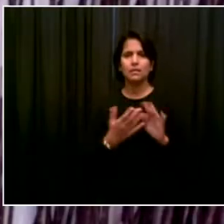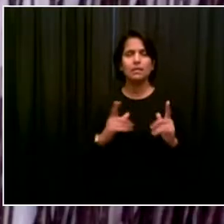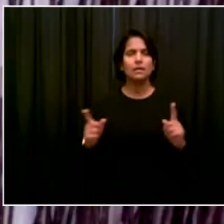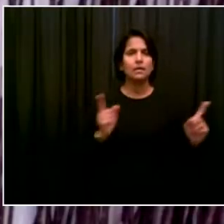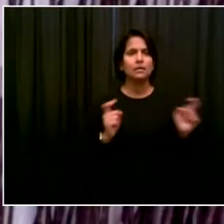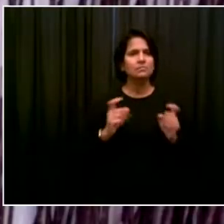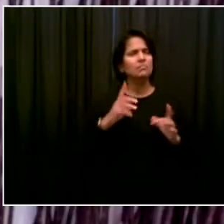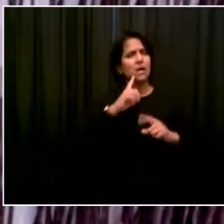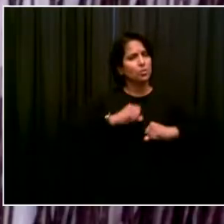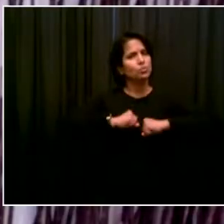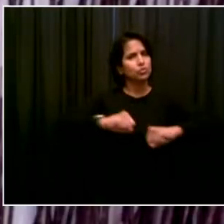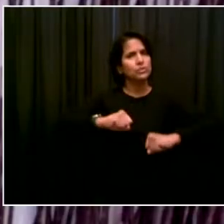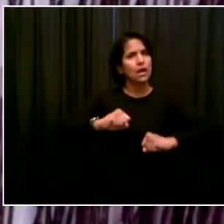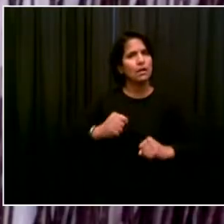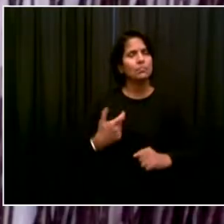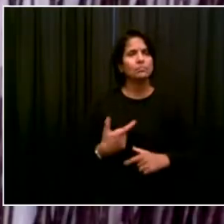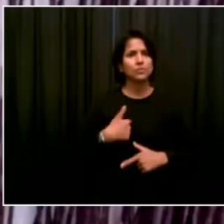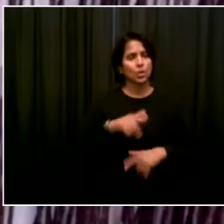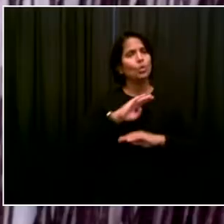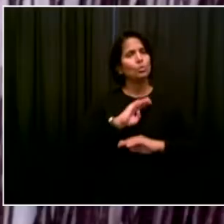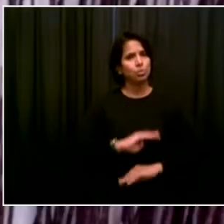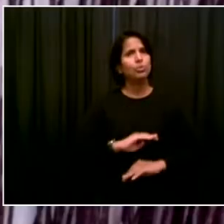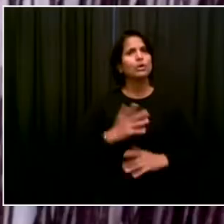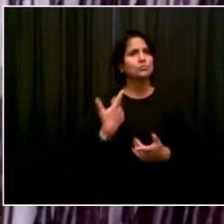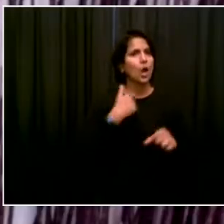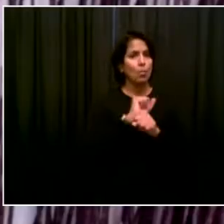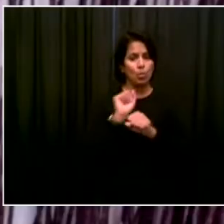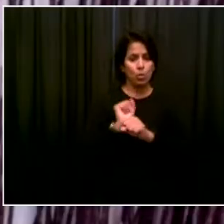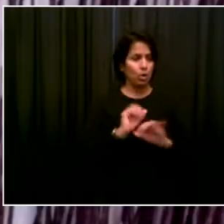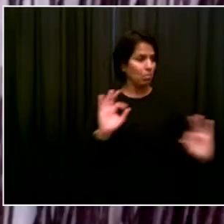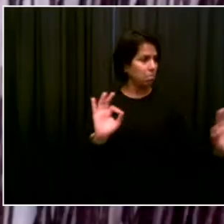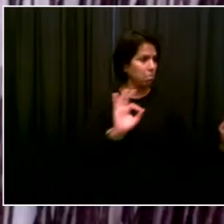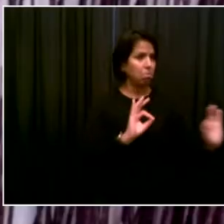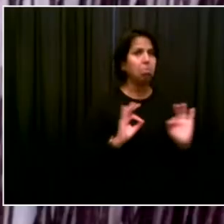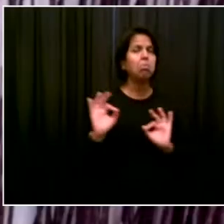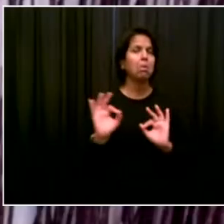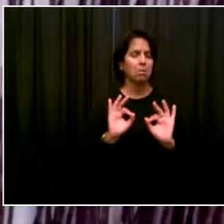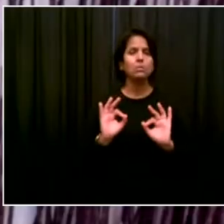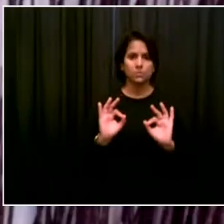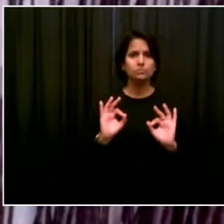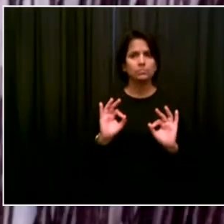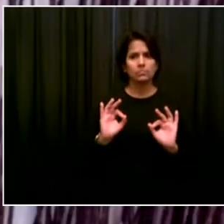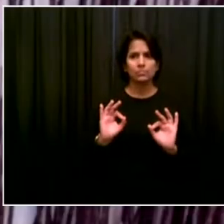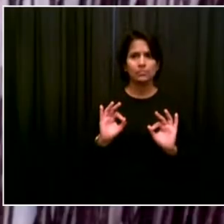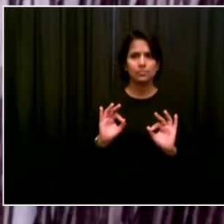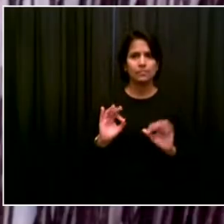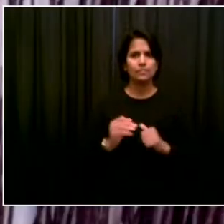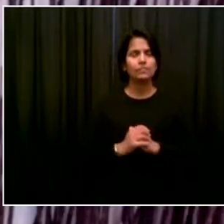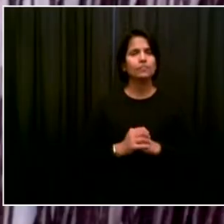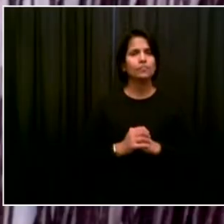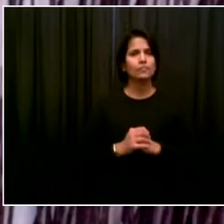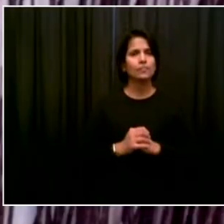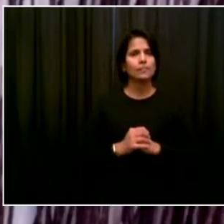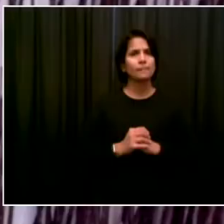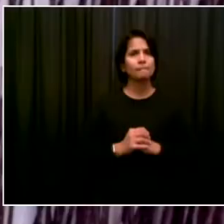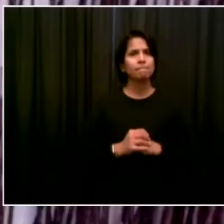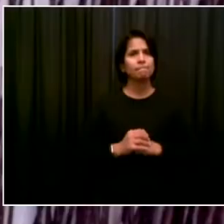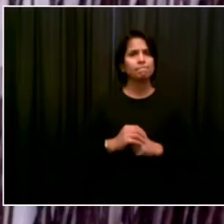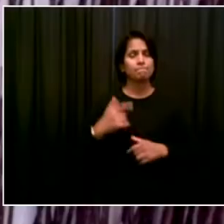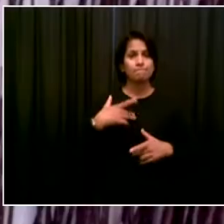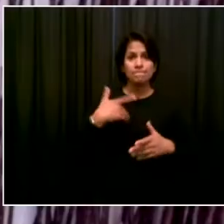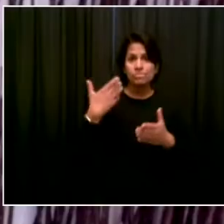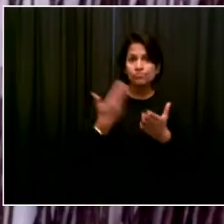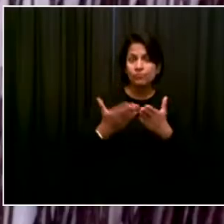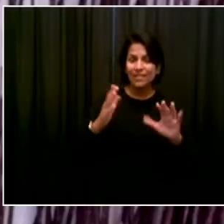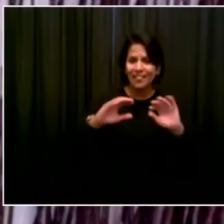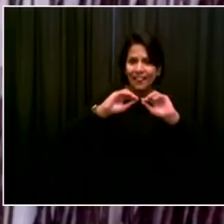vaccination. And as the doctors have mentioned, there really is ample evidence that vaccination works. There's also